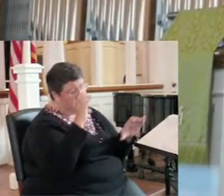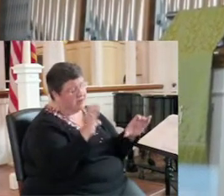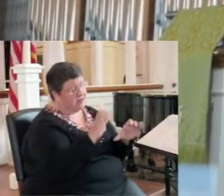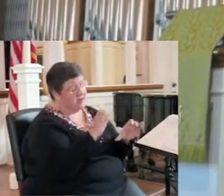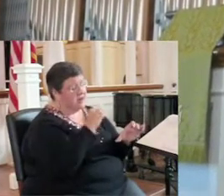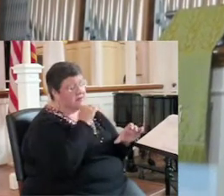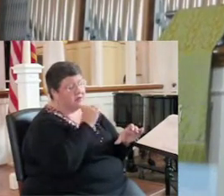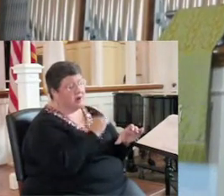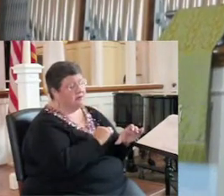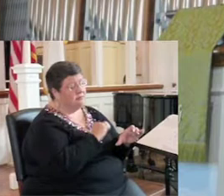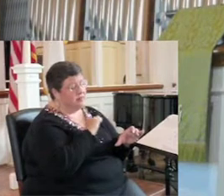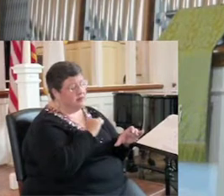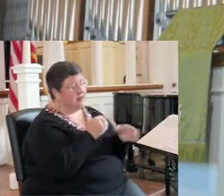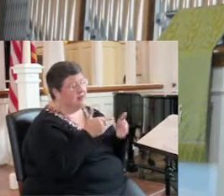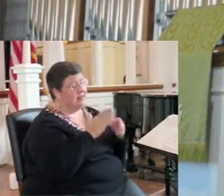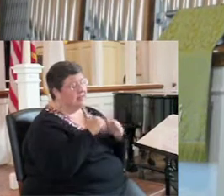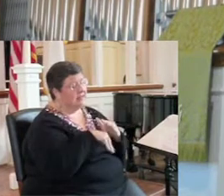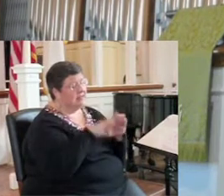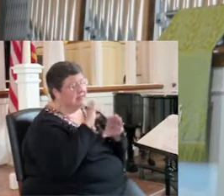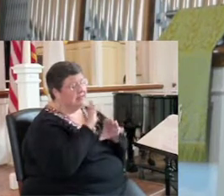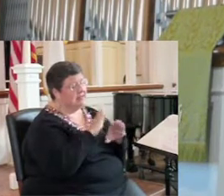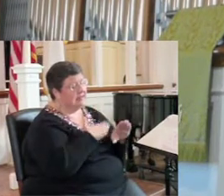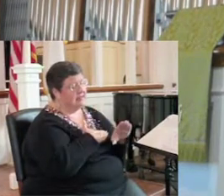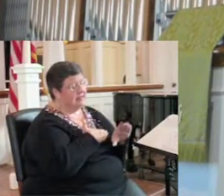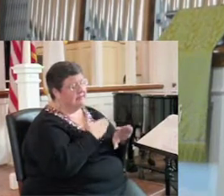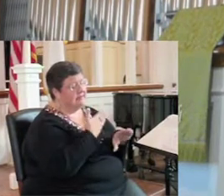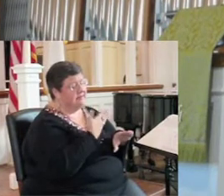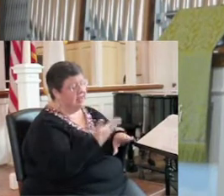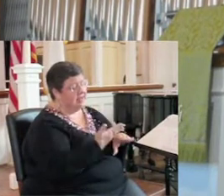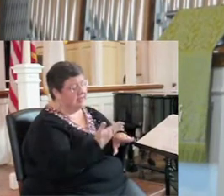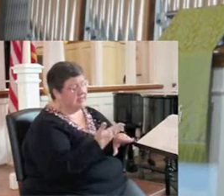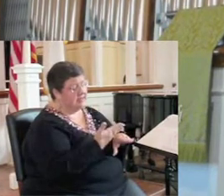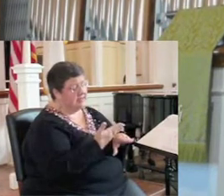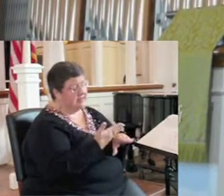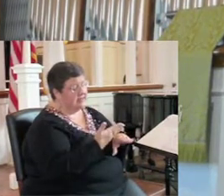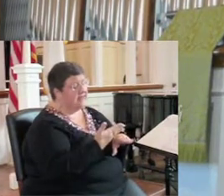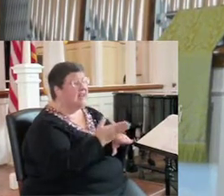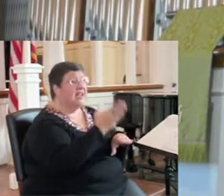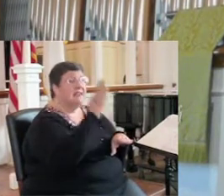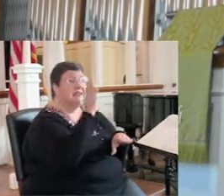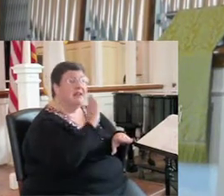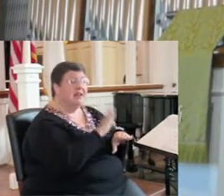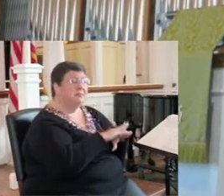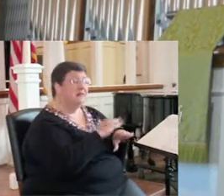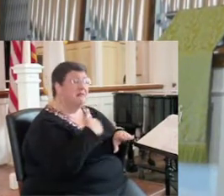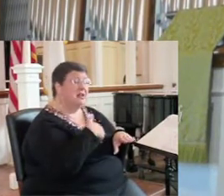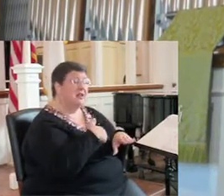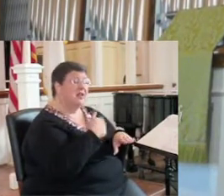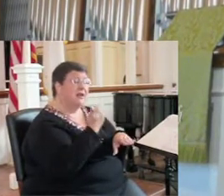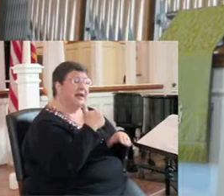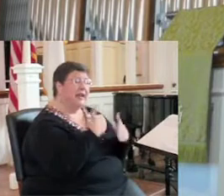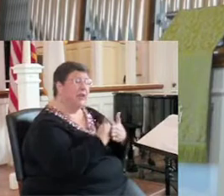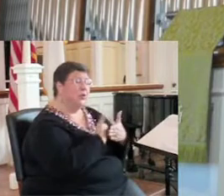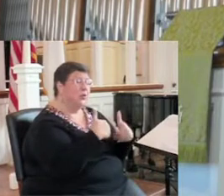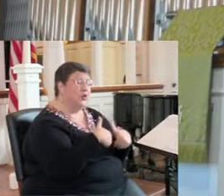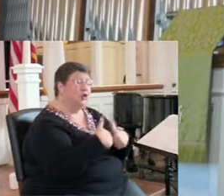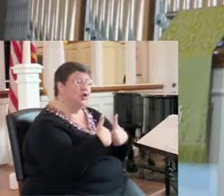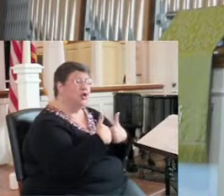we're not proud, let us in silence confess that. And if God has been calling us to any new challenge or